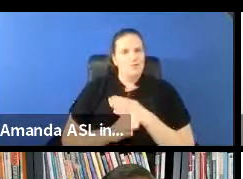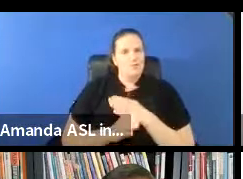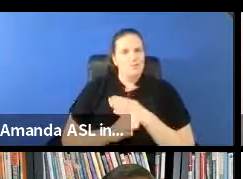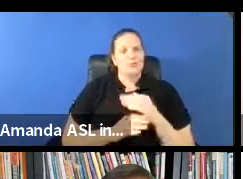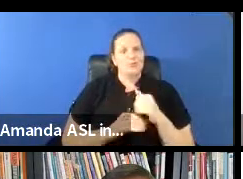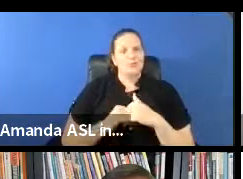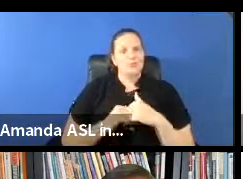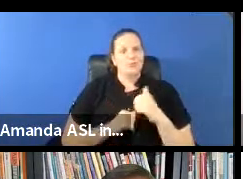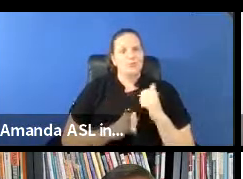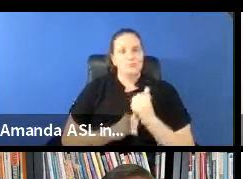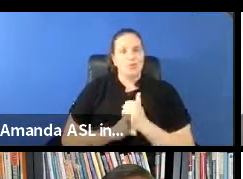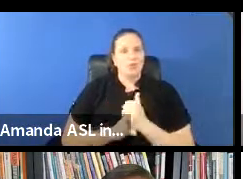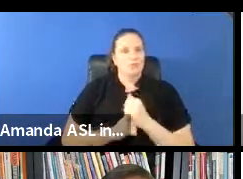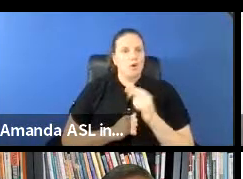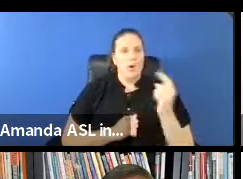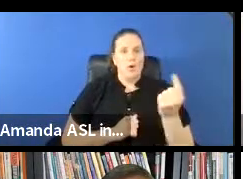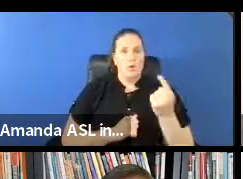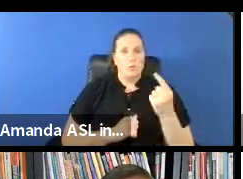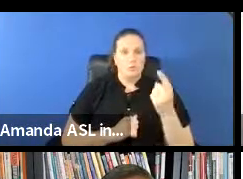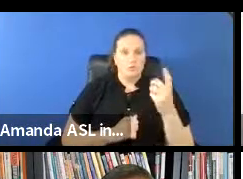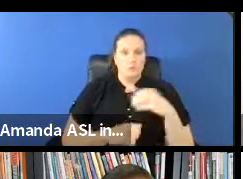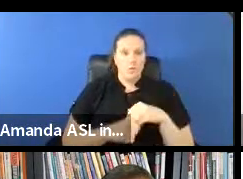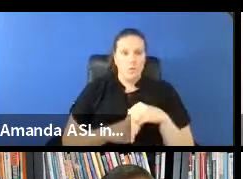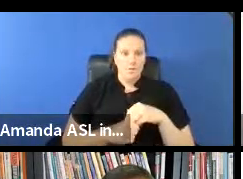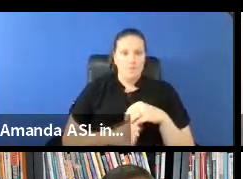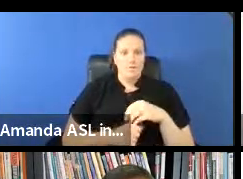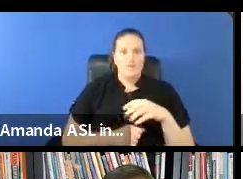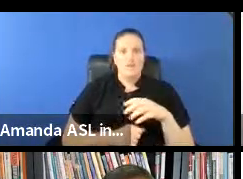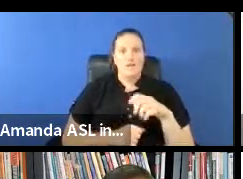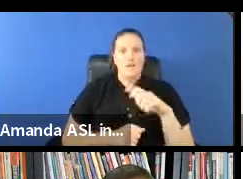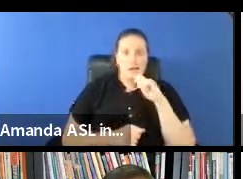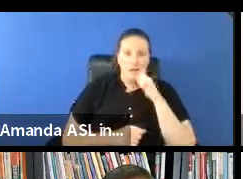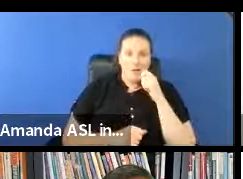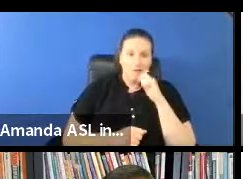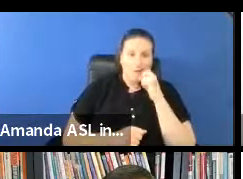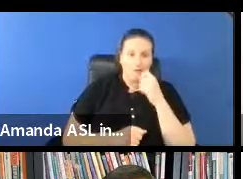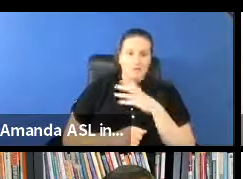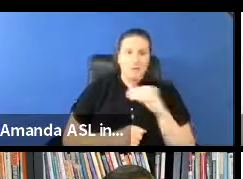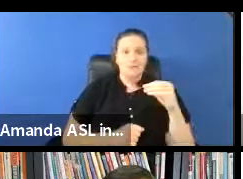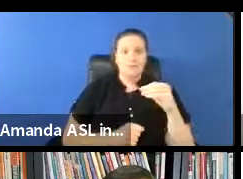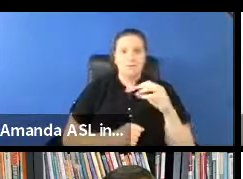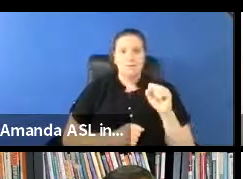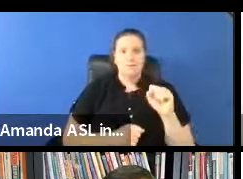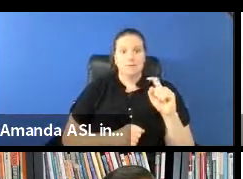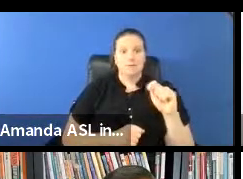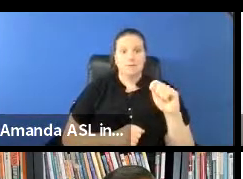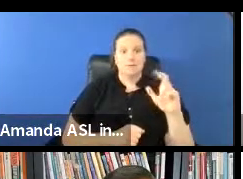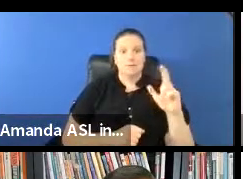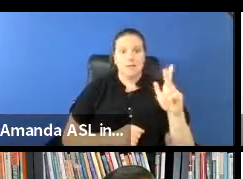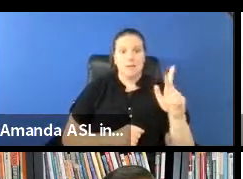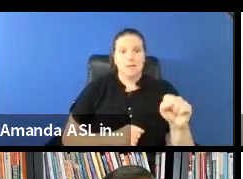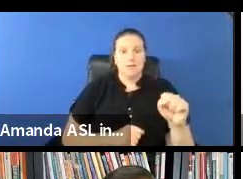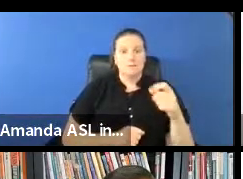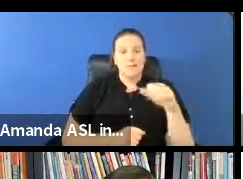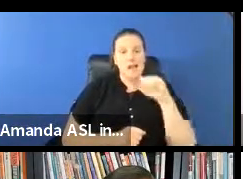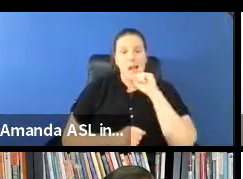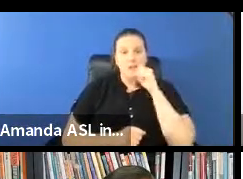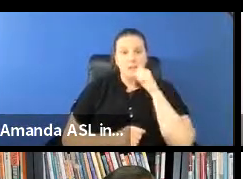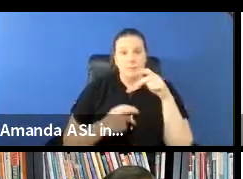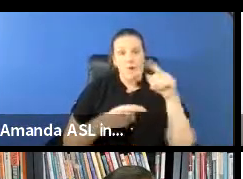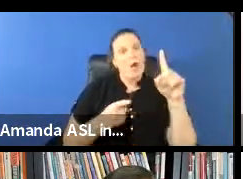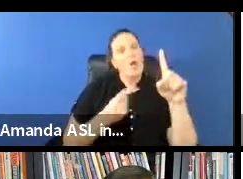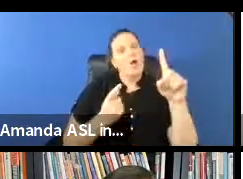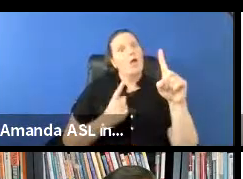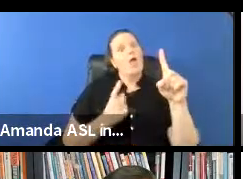construction is always consists of carrots and sticks. So you put carrots out there to incentivize